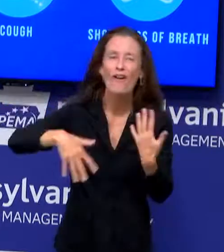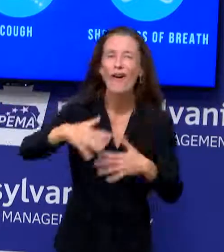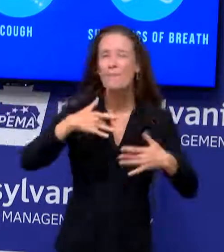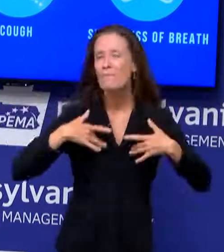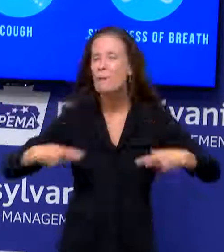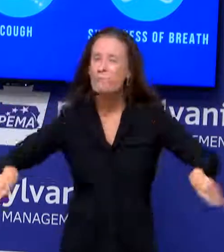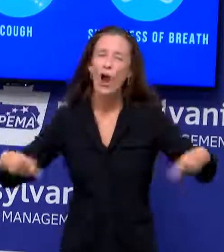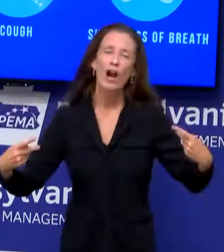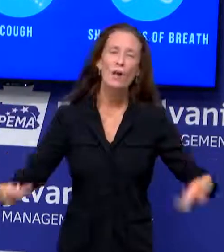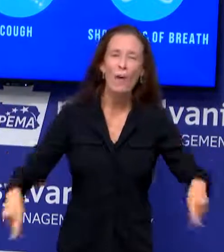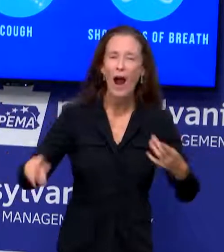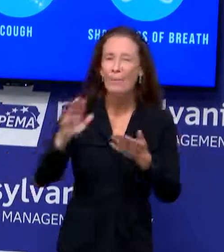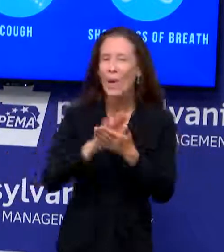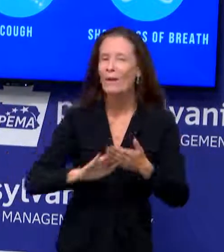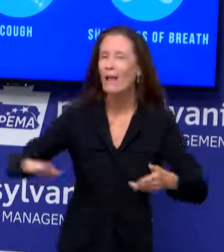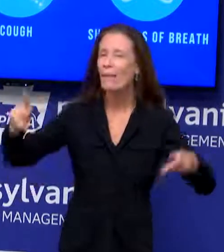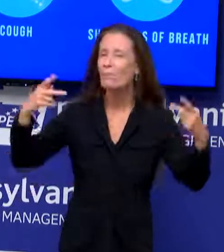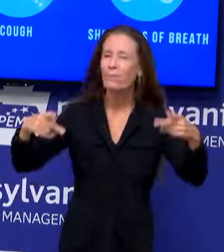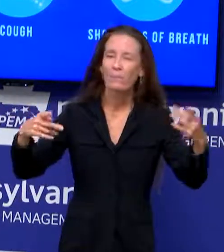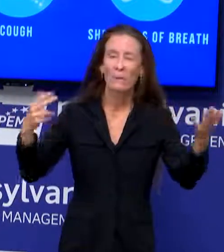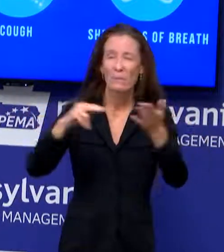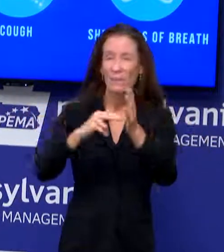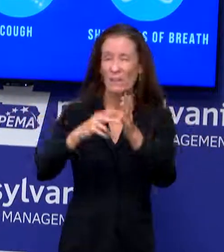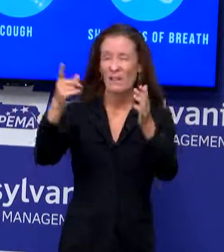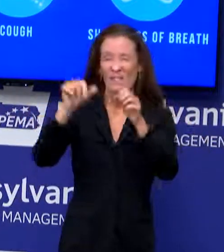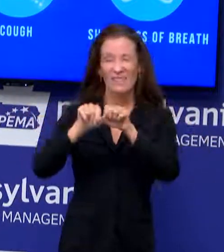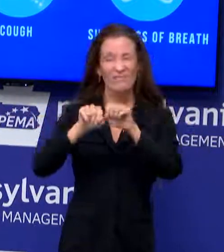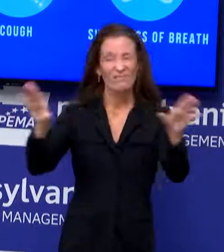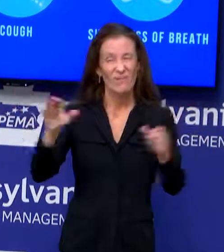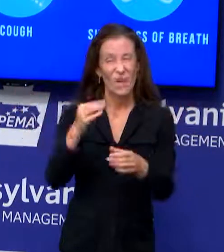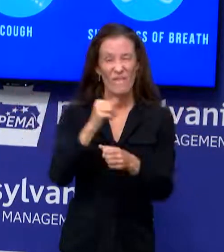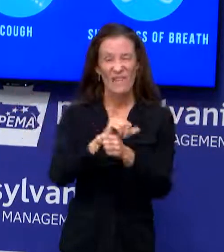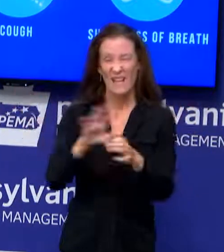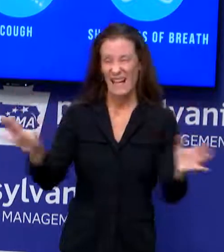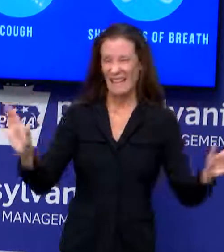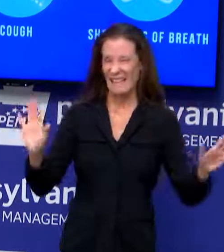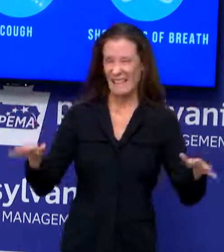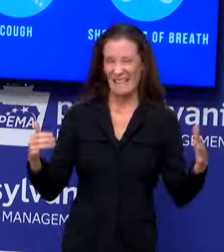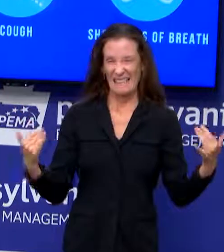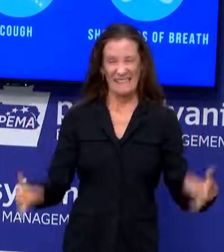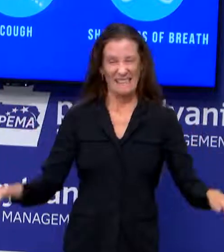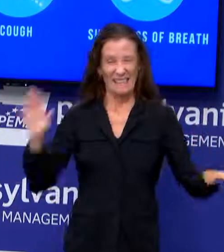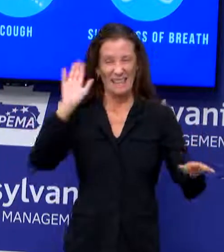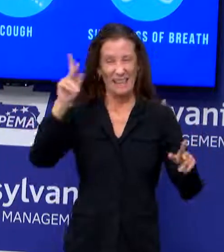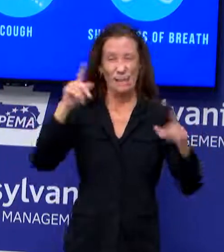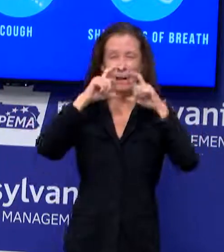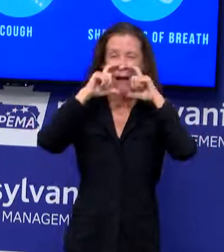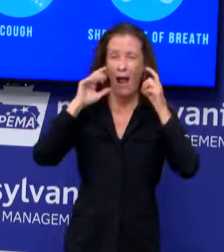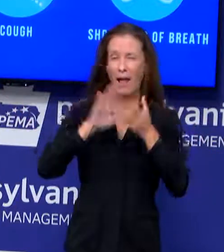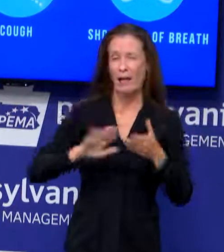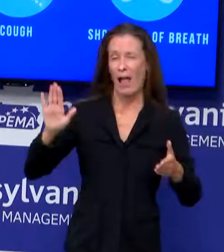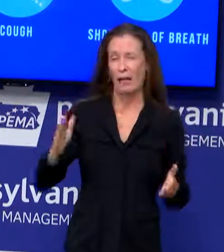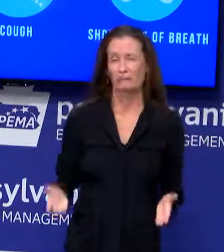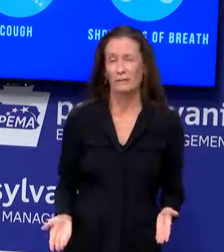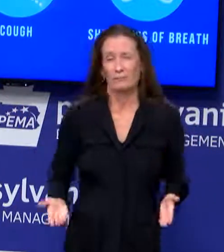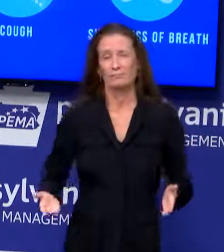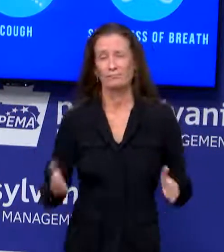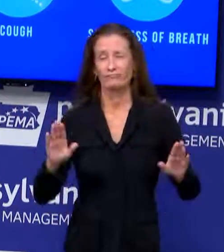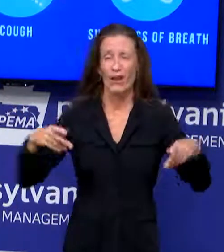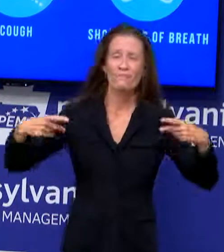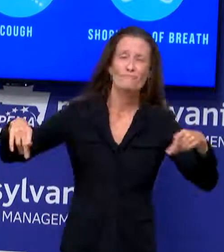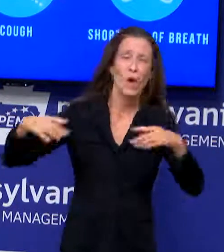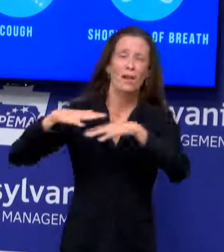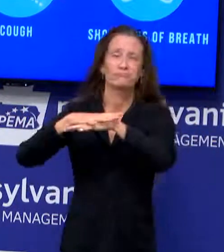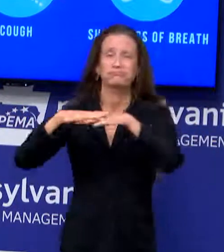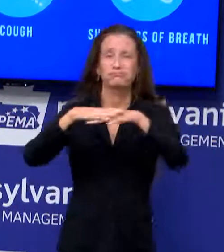of COVID-19. It is clearly still here. There is still community transmission in the United States and in Pennsylvania.